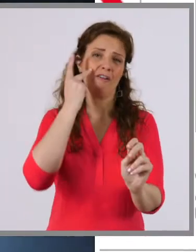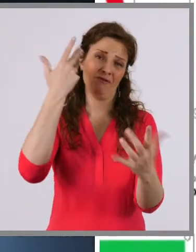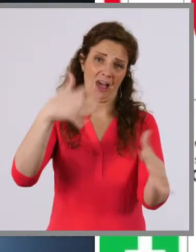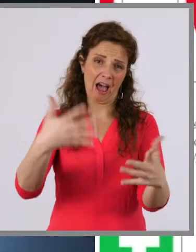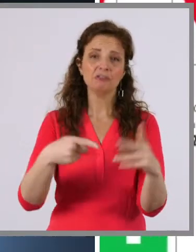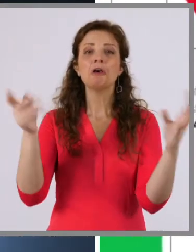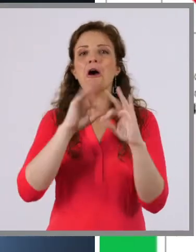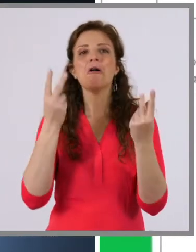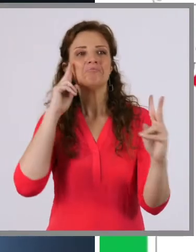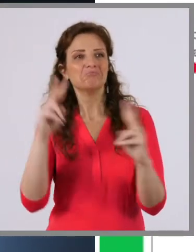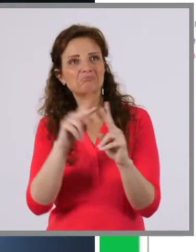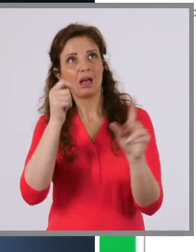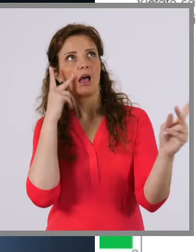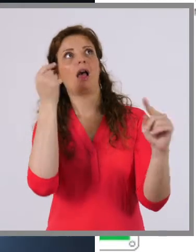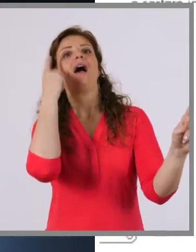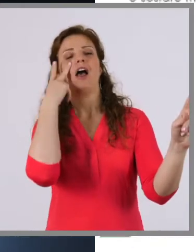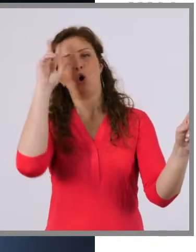places,